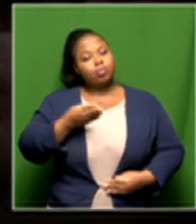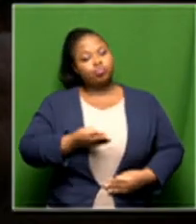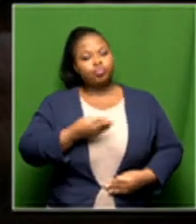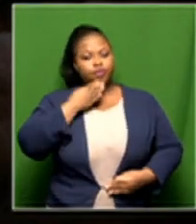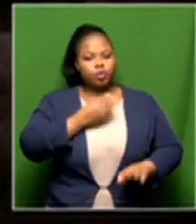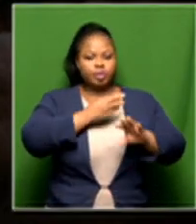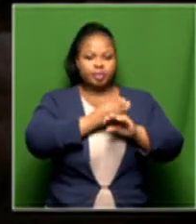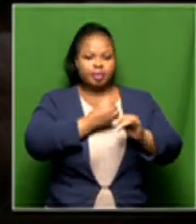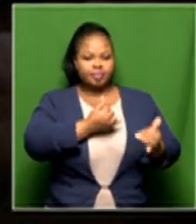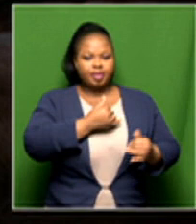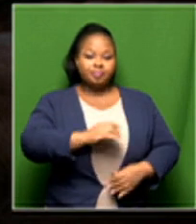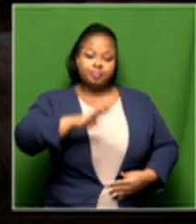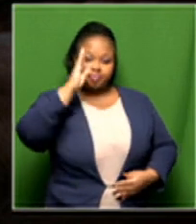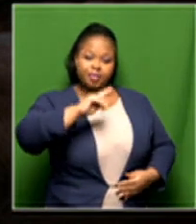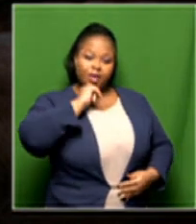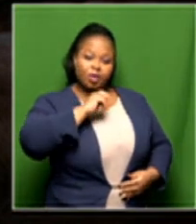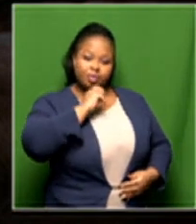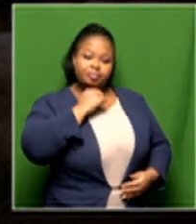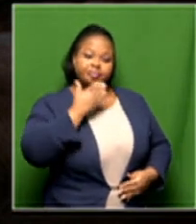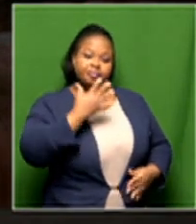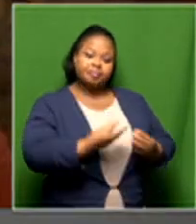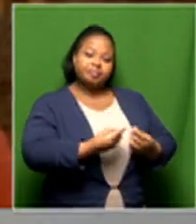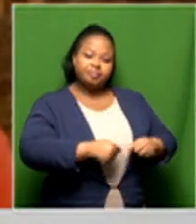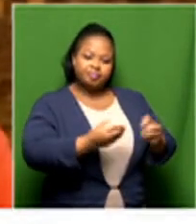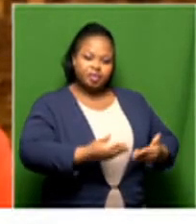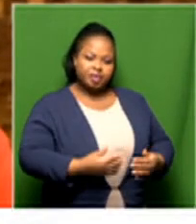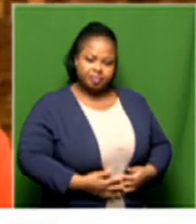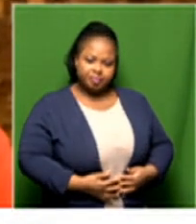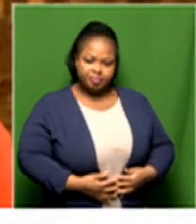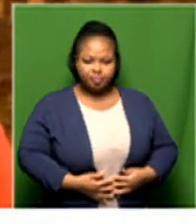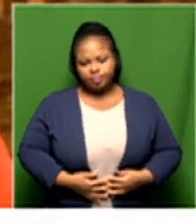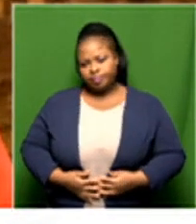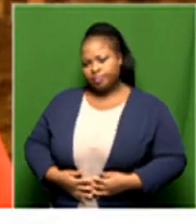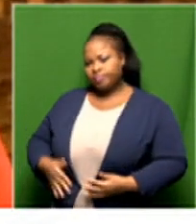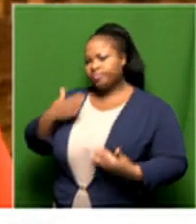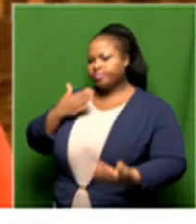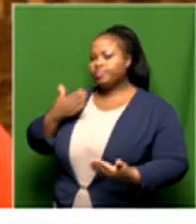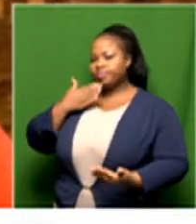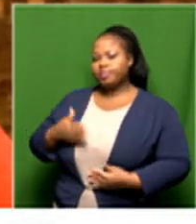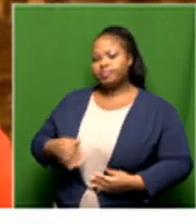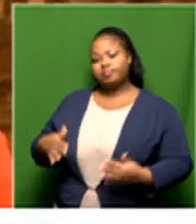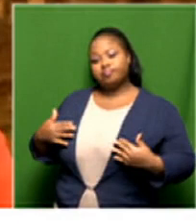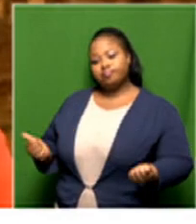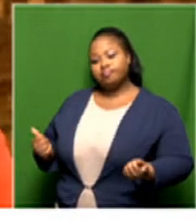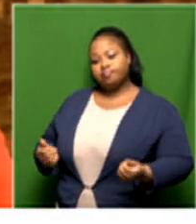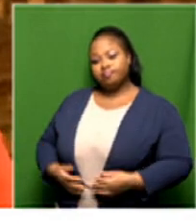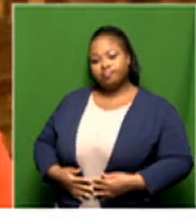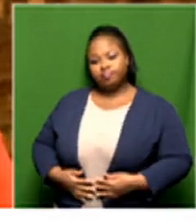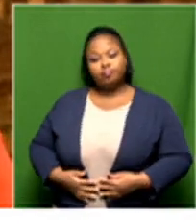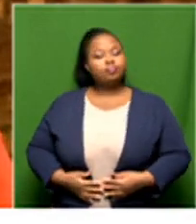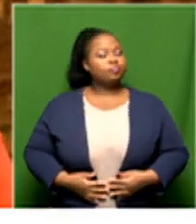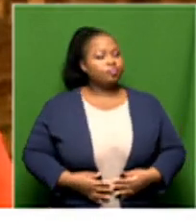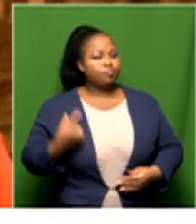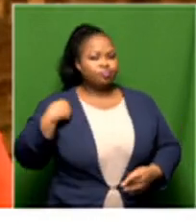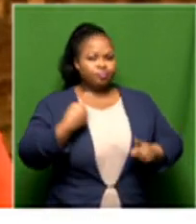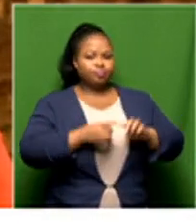via Skype. A very good morning to you, Kevin. Thanks for joining us. Welcome. Thank you very much, Sipiwe. I'm good. How are you? I'm great, man. How has